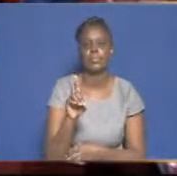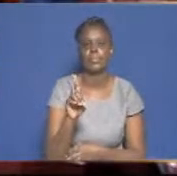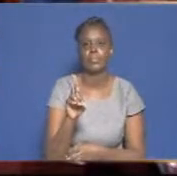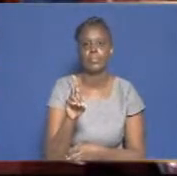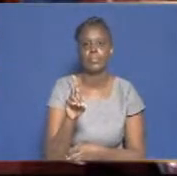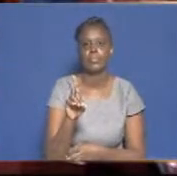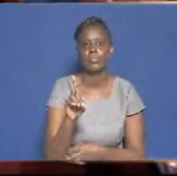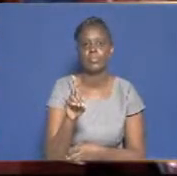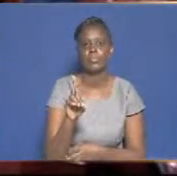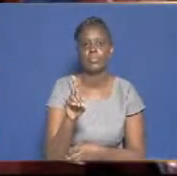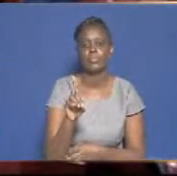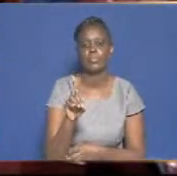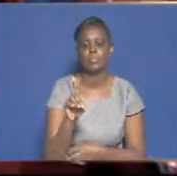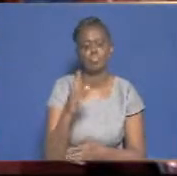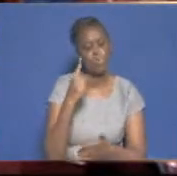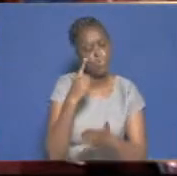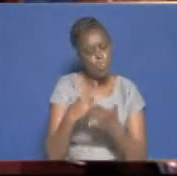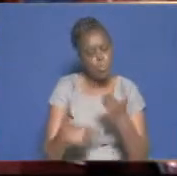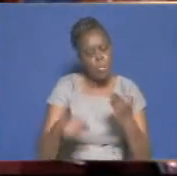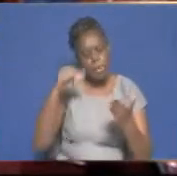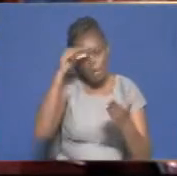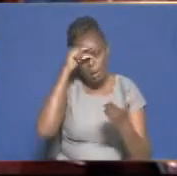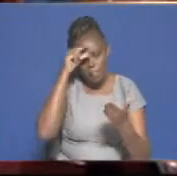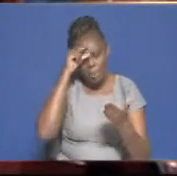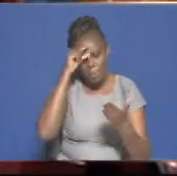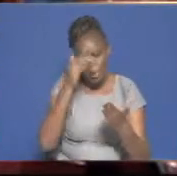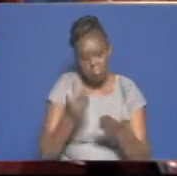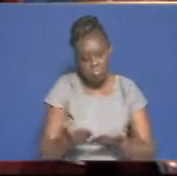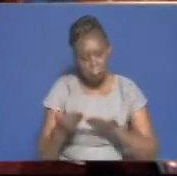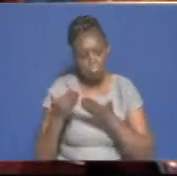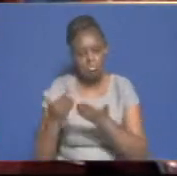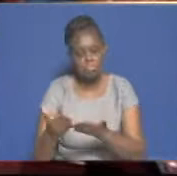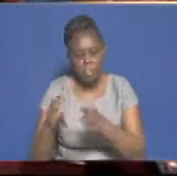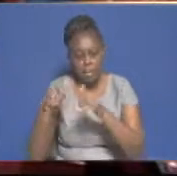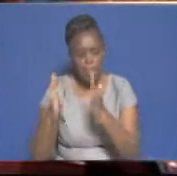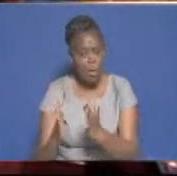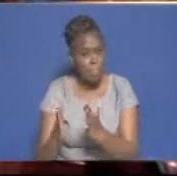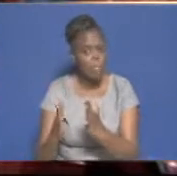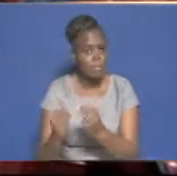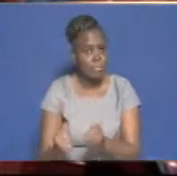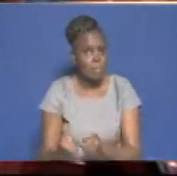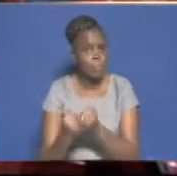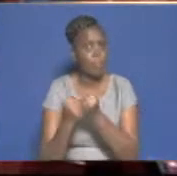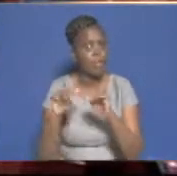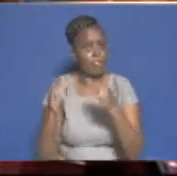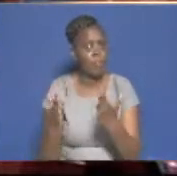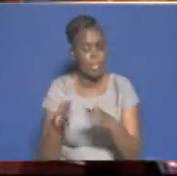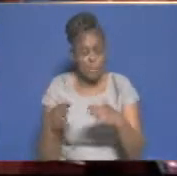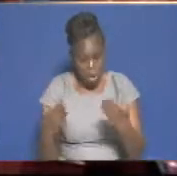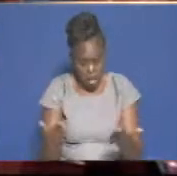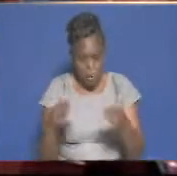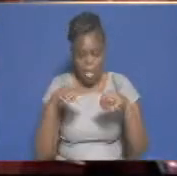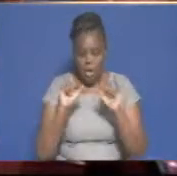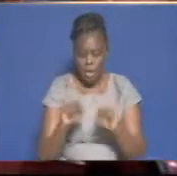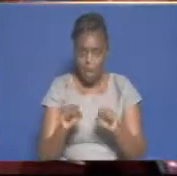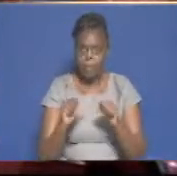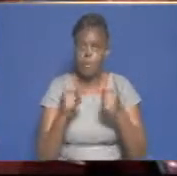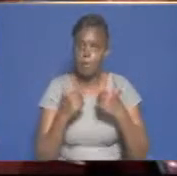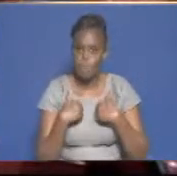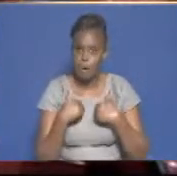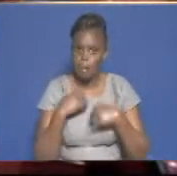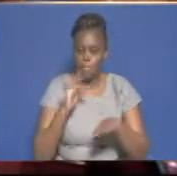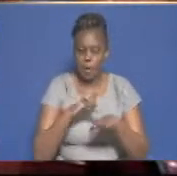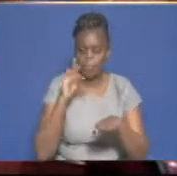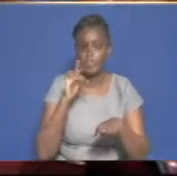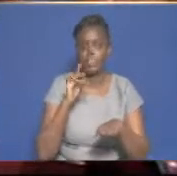what incentives has the government provided to the farmers to enable them take advantage